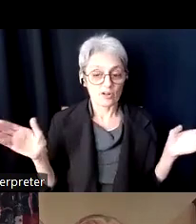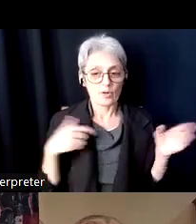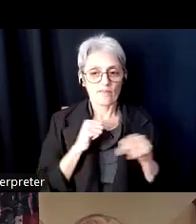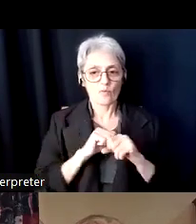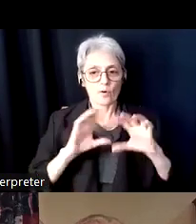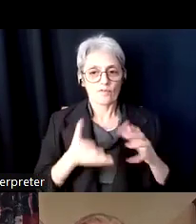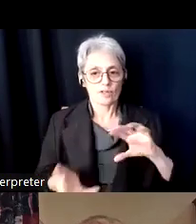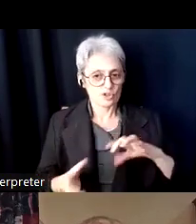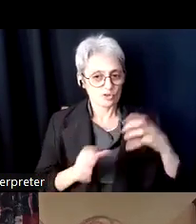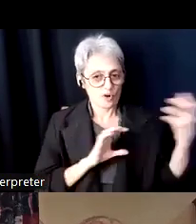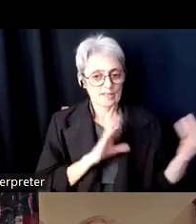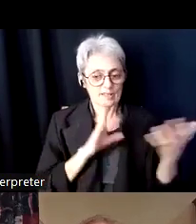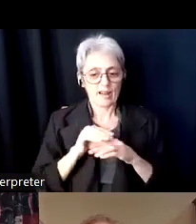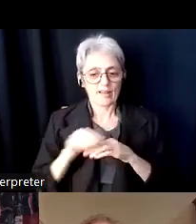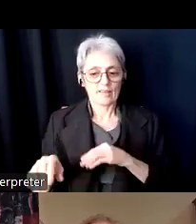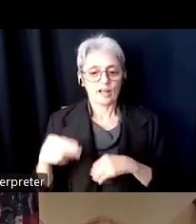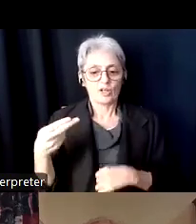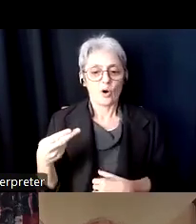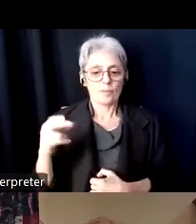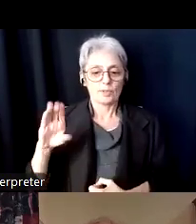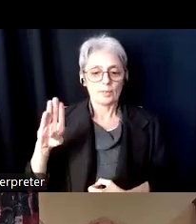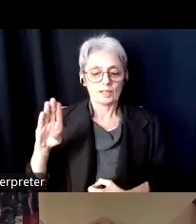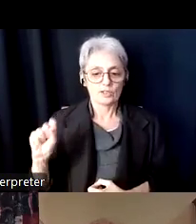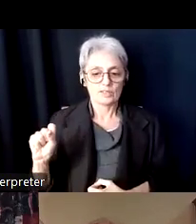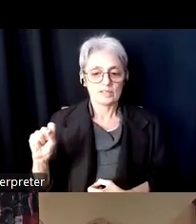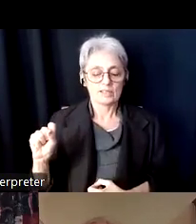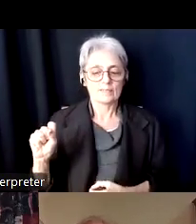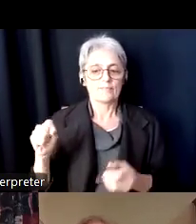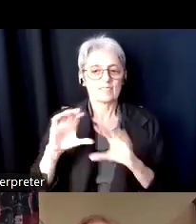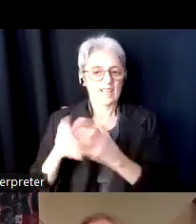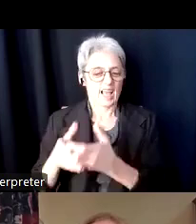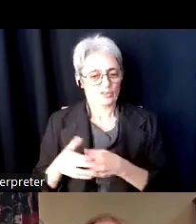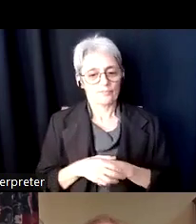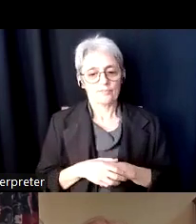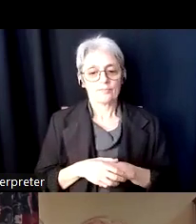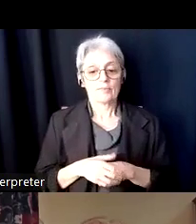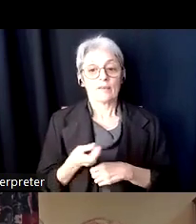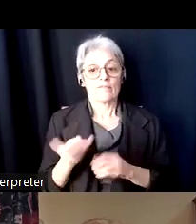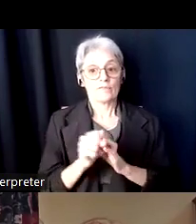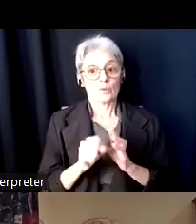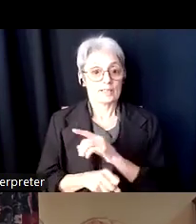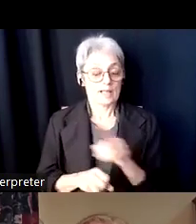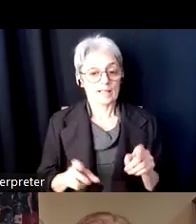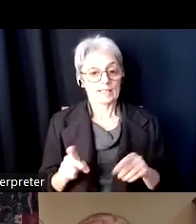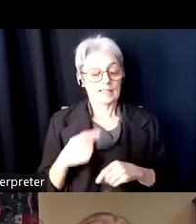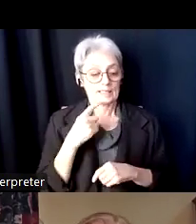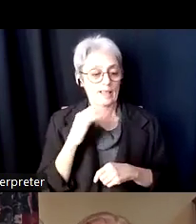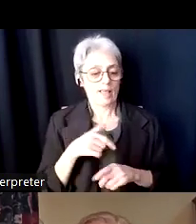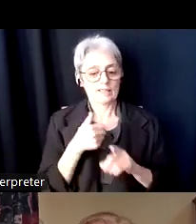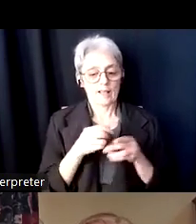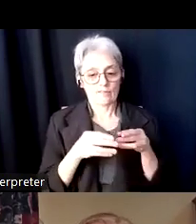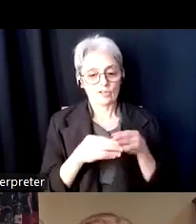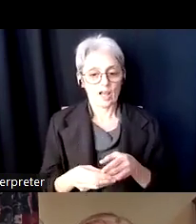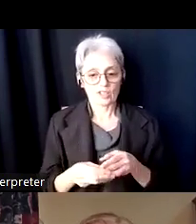home and community-based services sector. Interestingly, several states did report that self-direction really mitigated